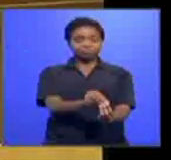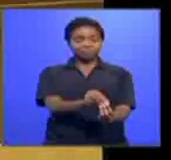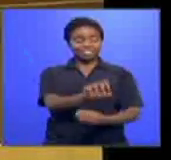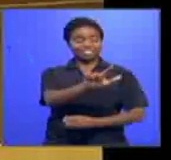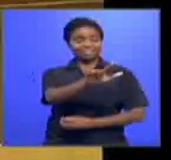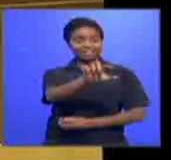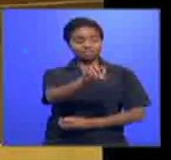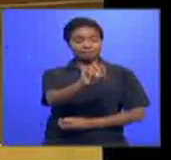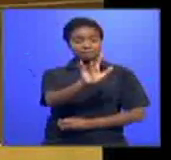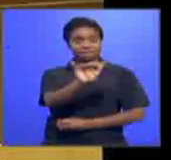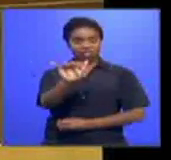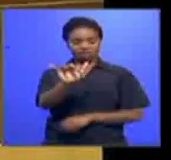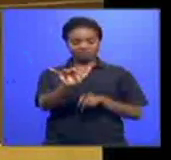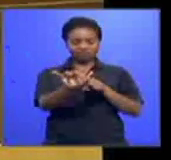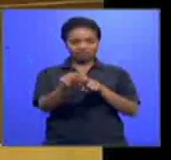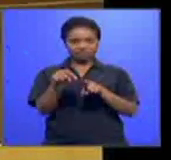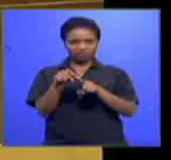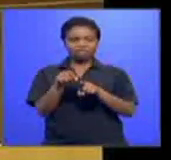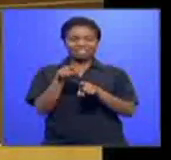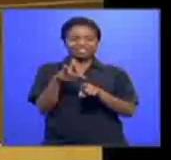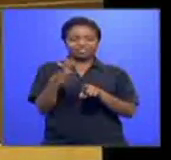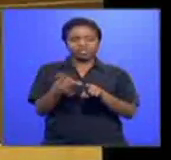amount has been used to date.